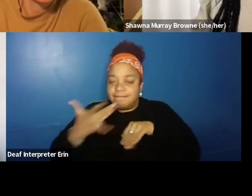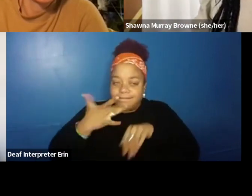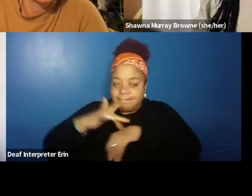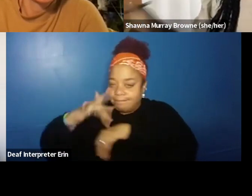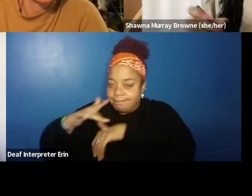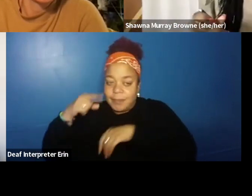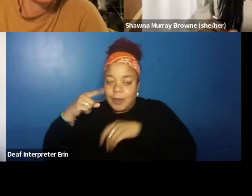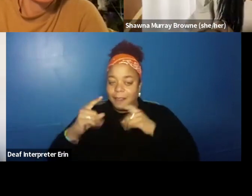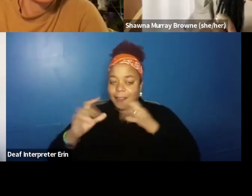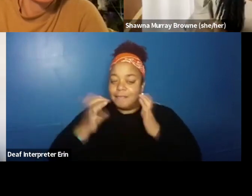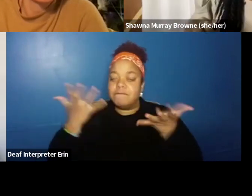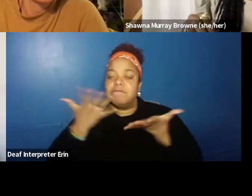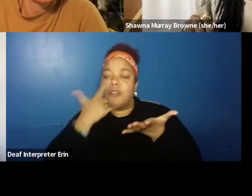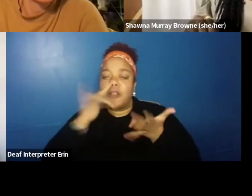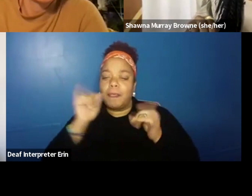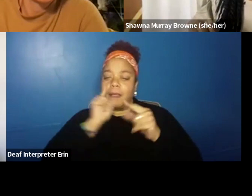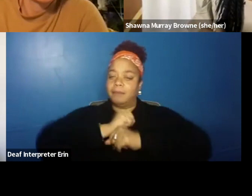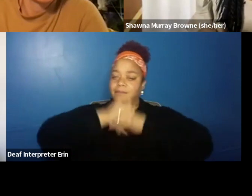evening.